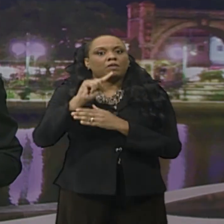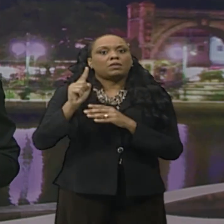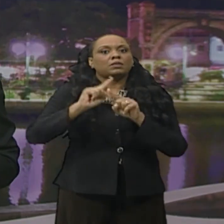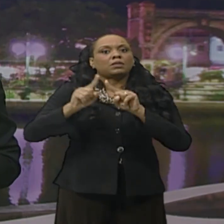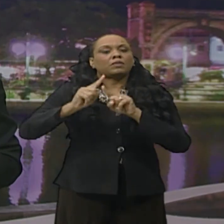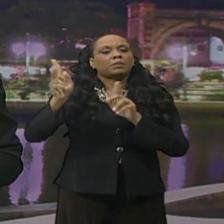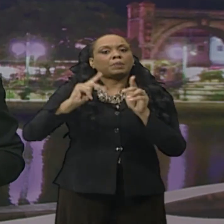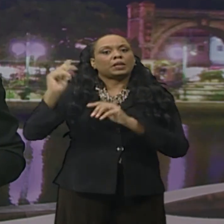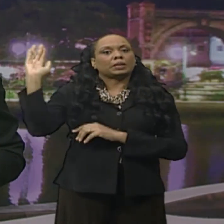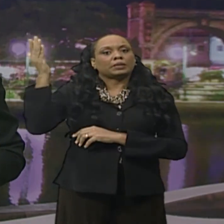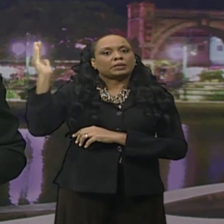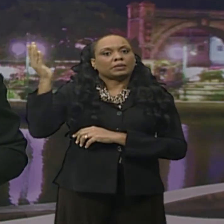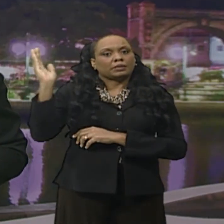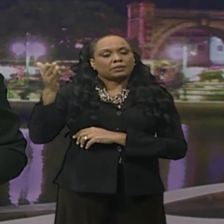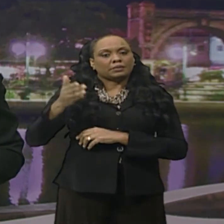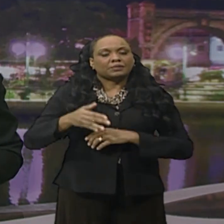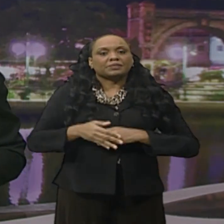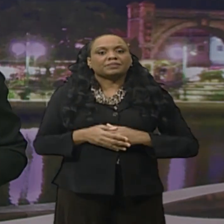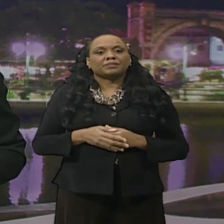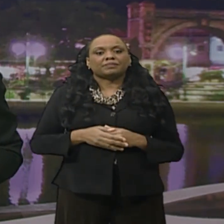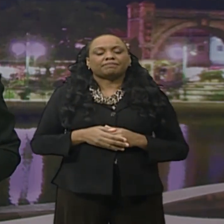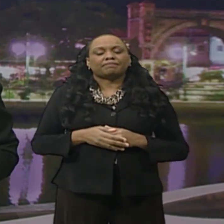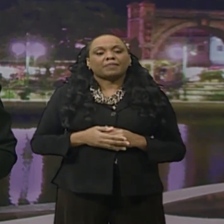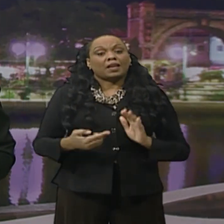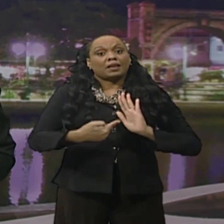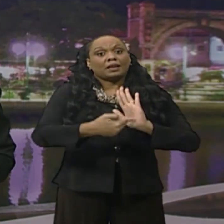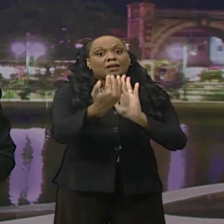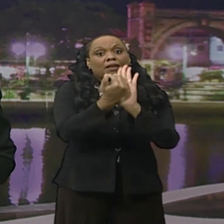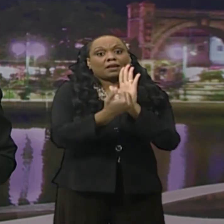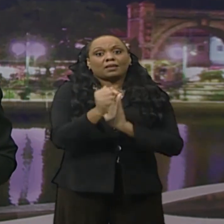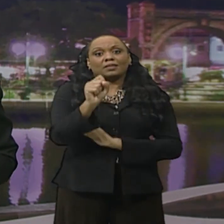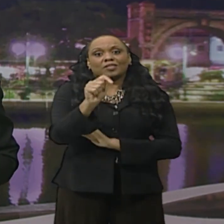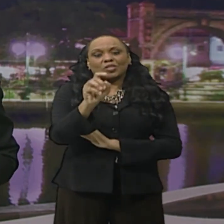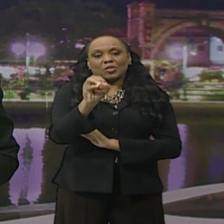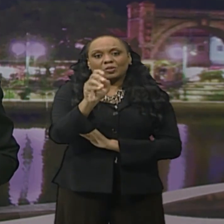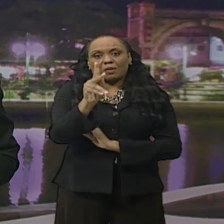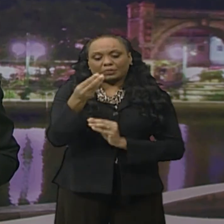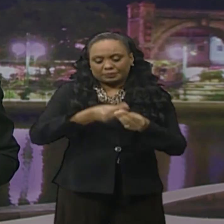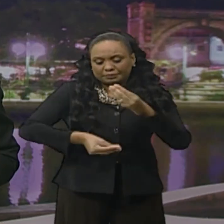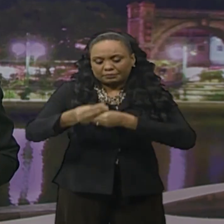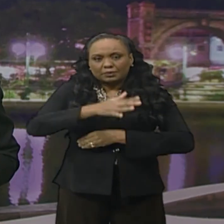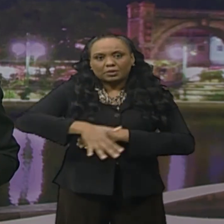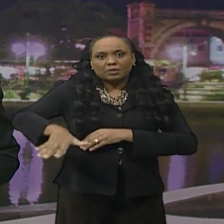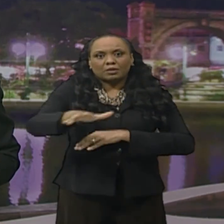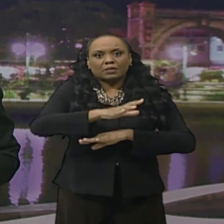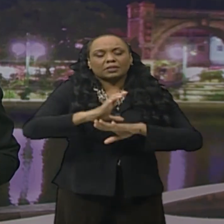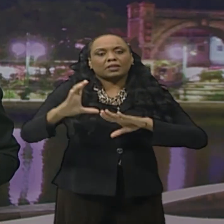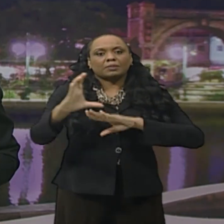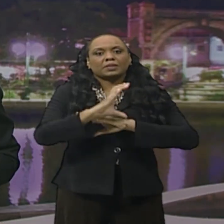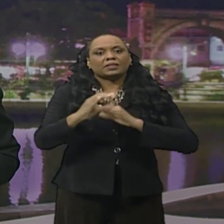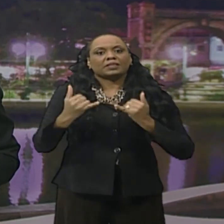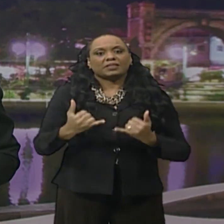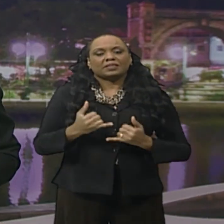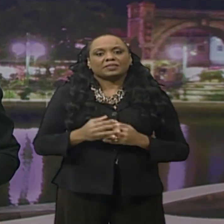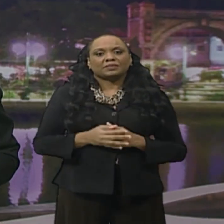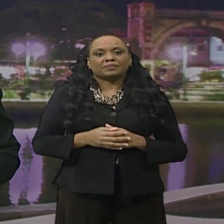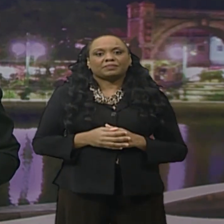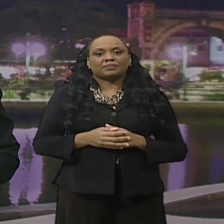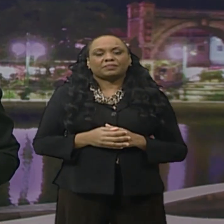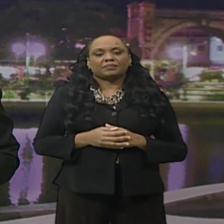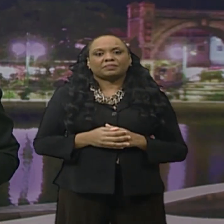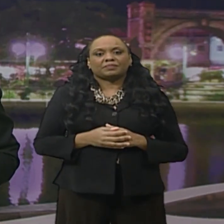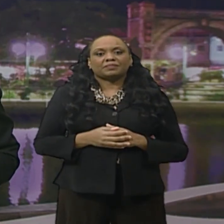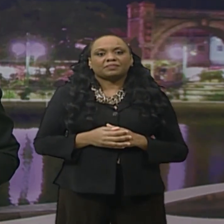on campus. Well, it's time now to take a look at how stocks traded on selected exchanges across the region.